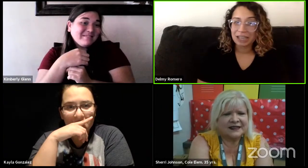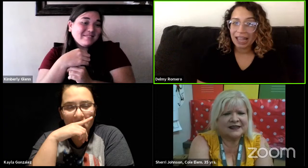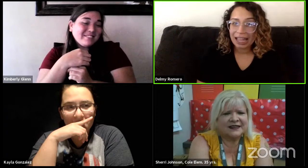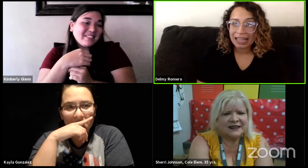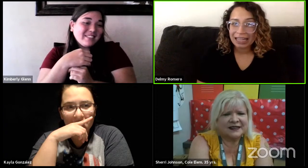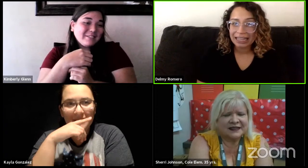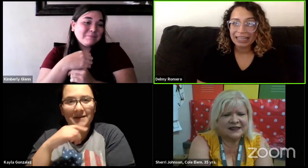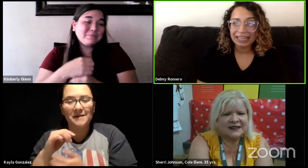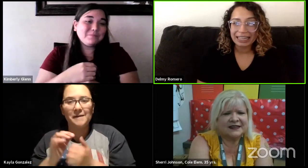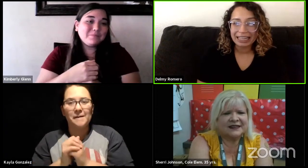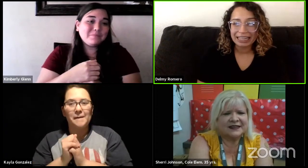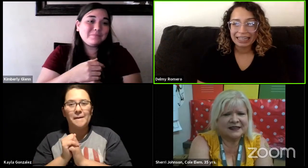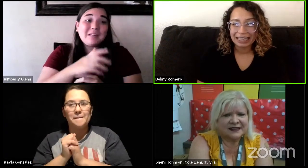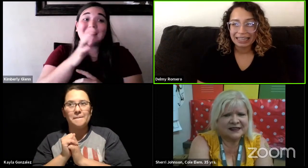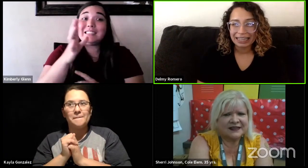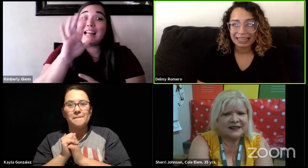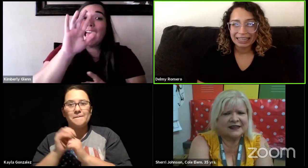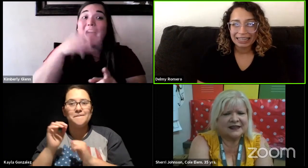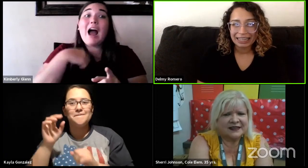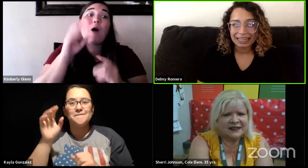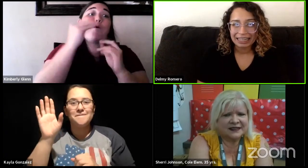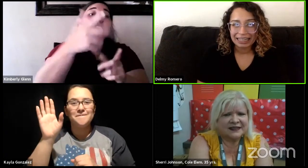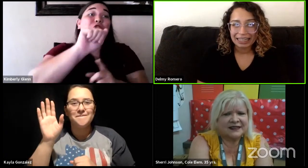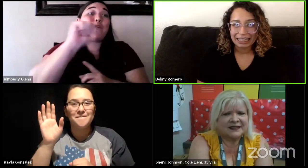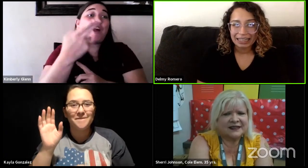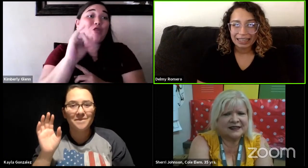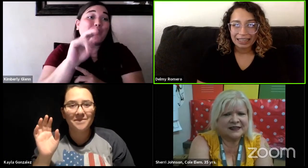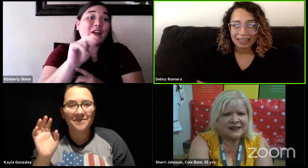It's J.